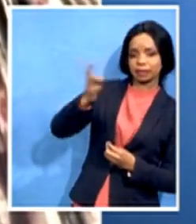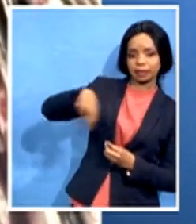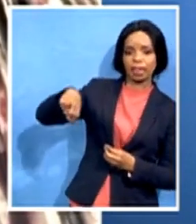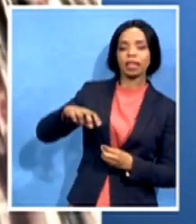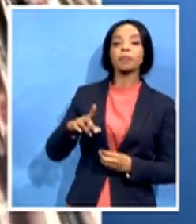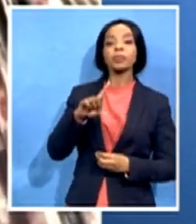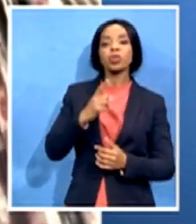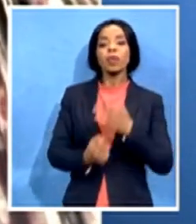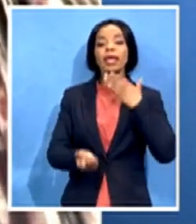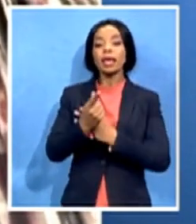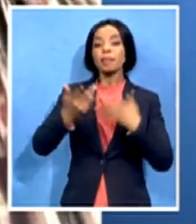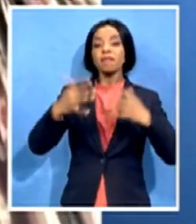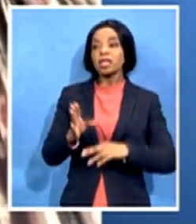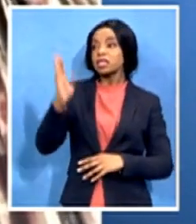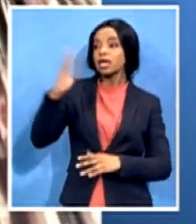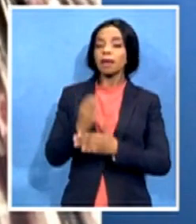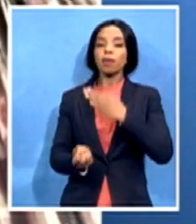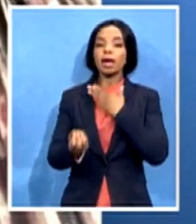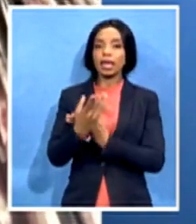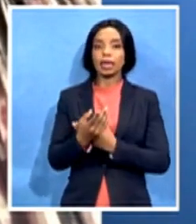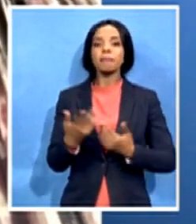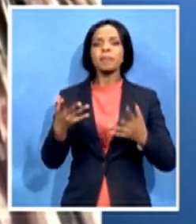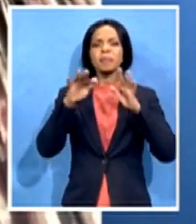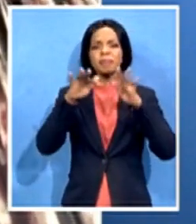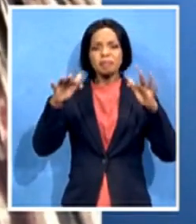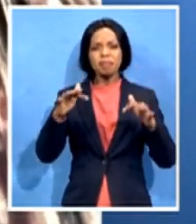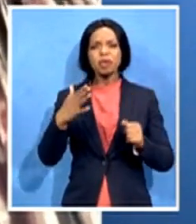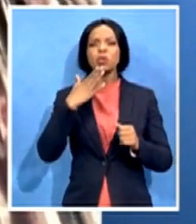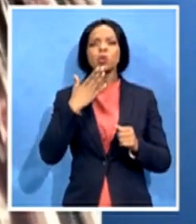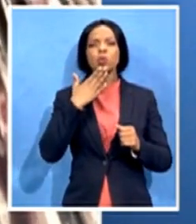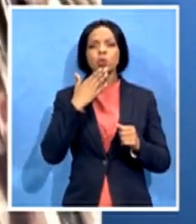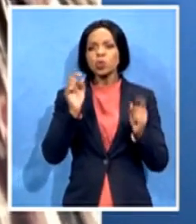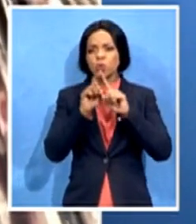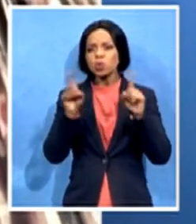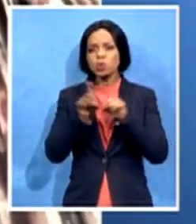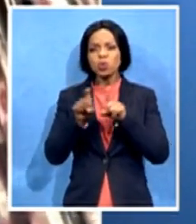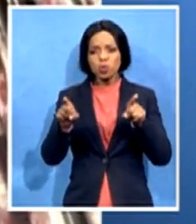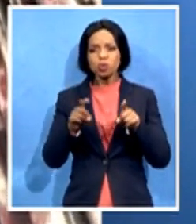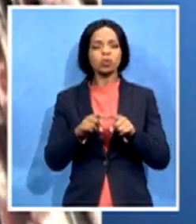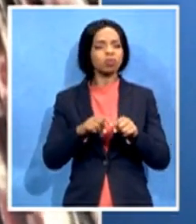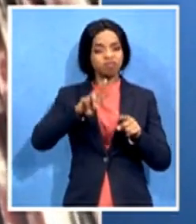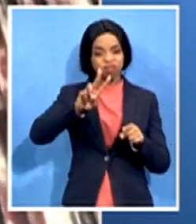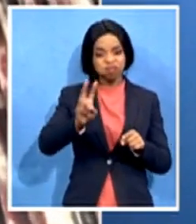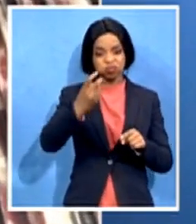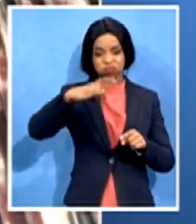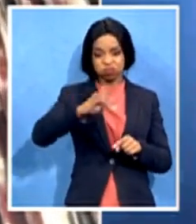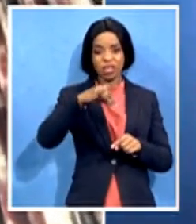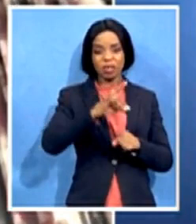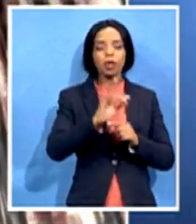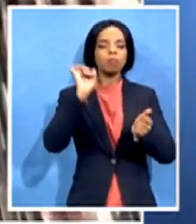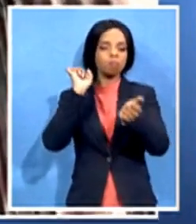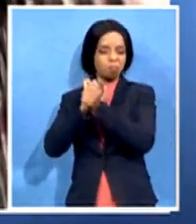has been put in jail for 10 years. This is what we are looking for throughout the country. So harsh punishment for those